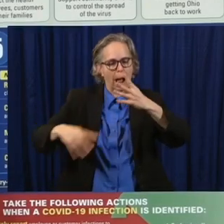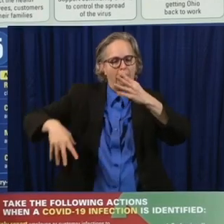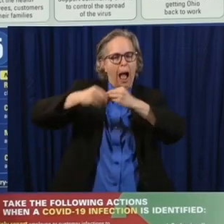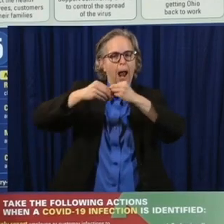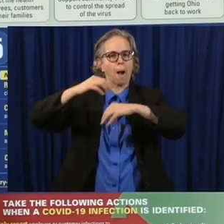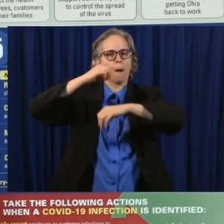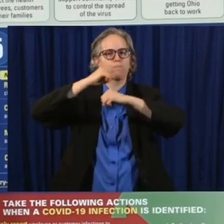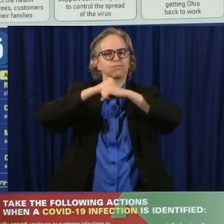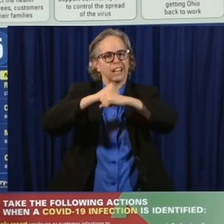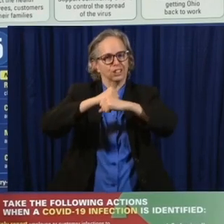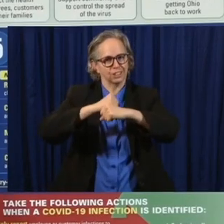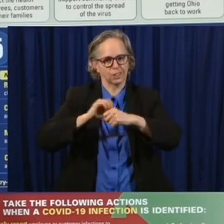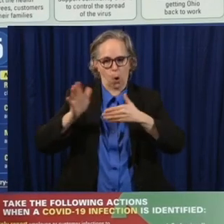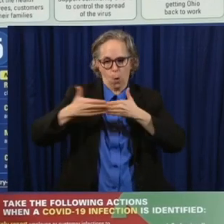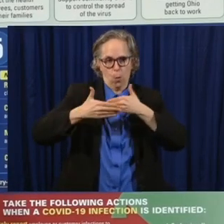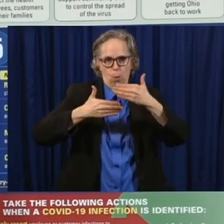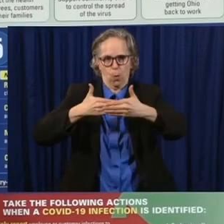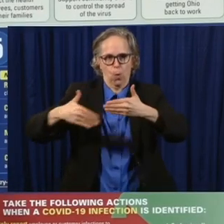this may be a little different,